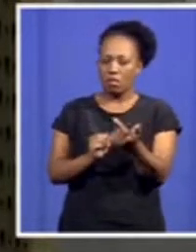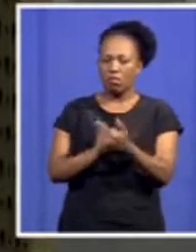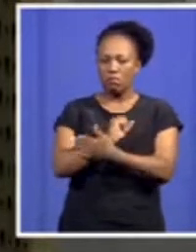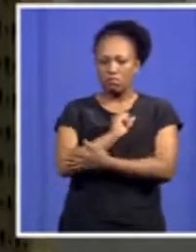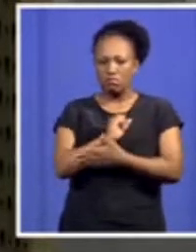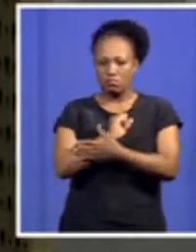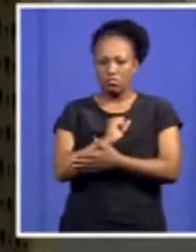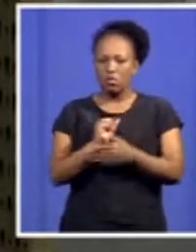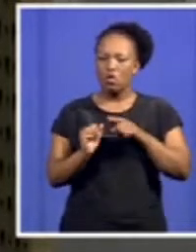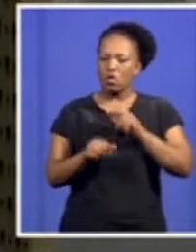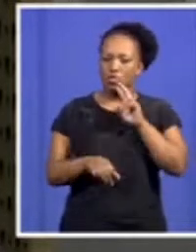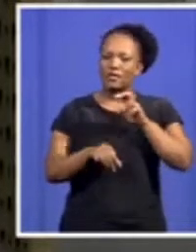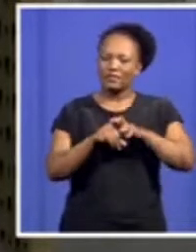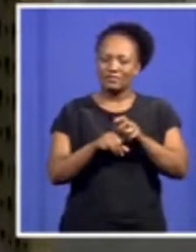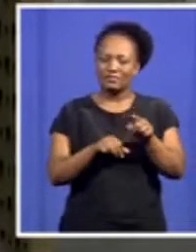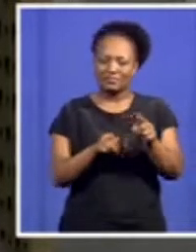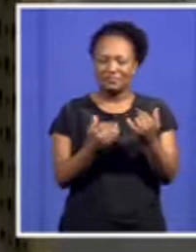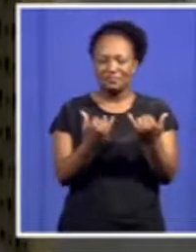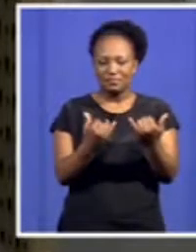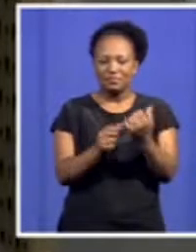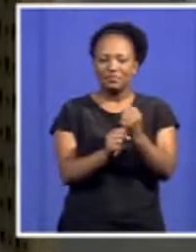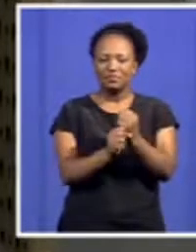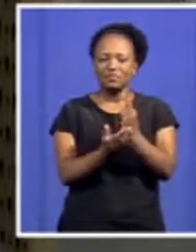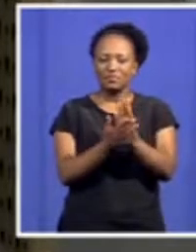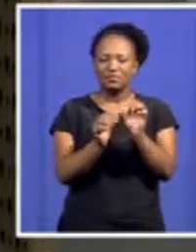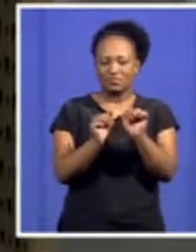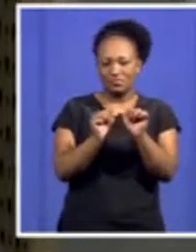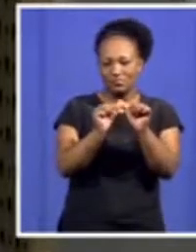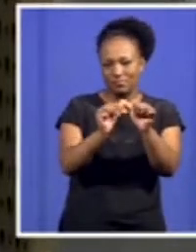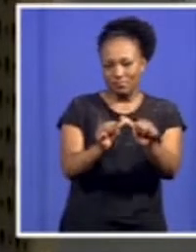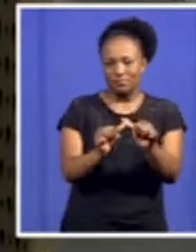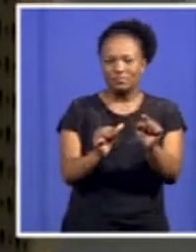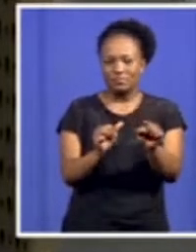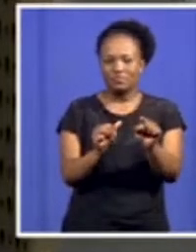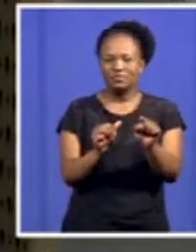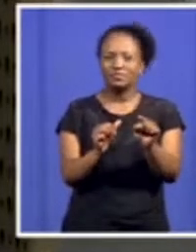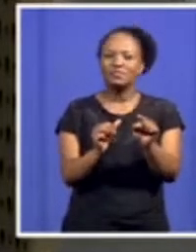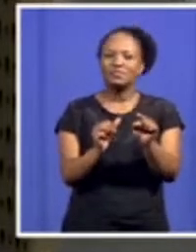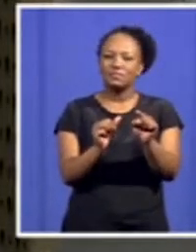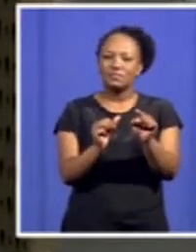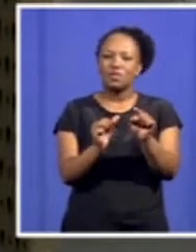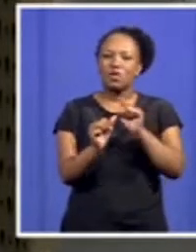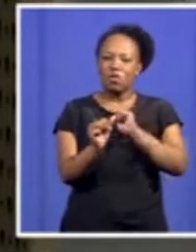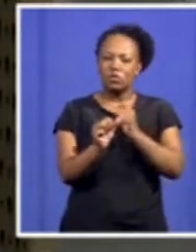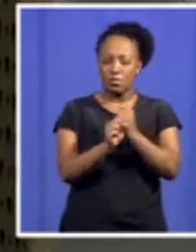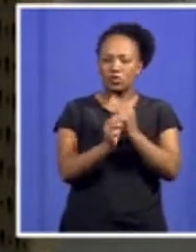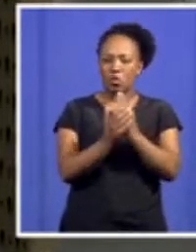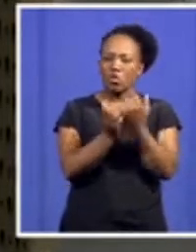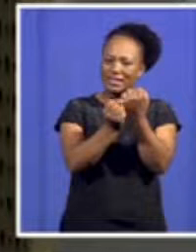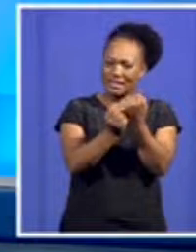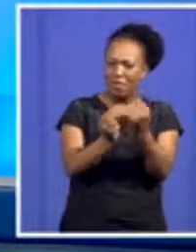ensure that we continue deepening the democratic gains and deepening